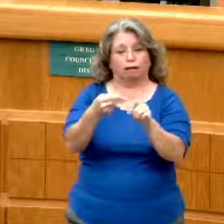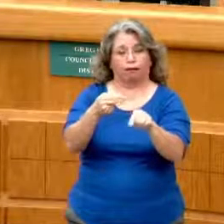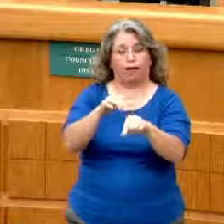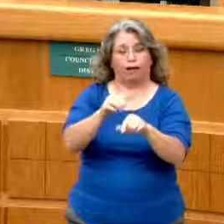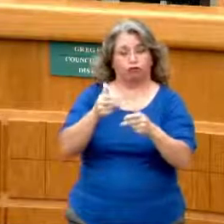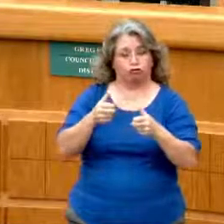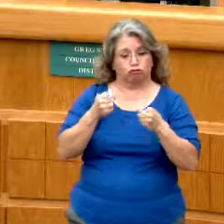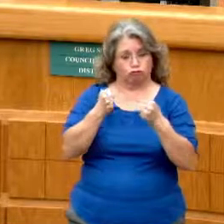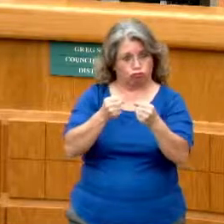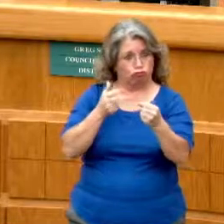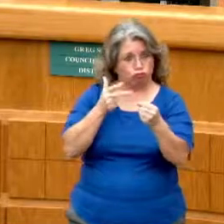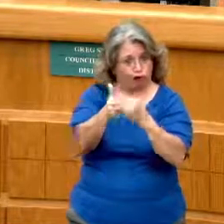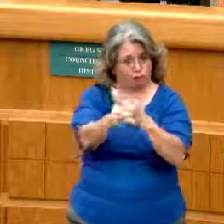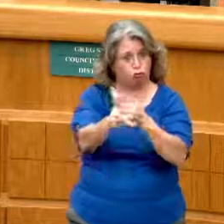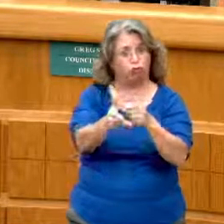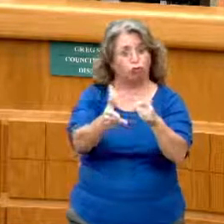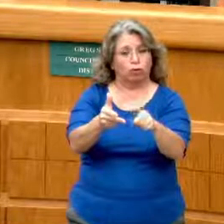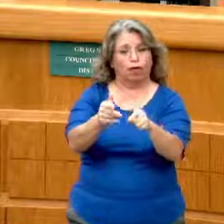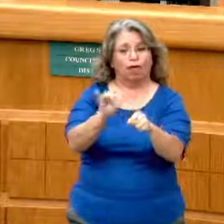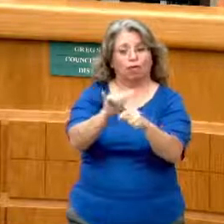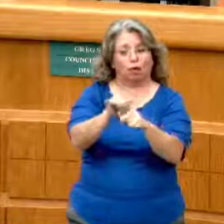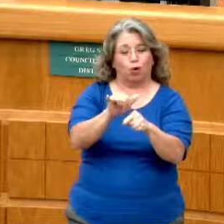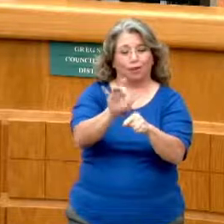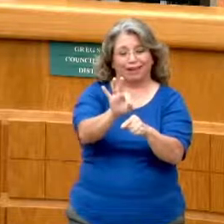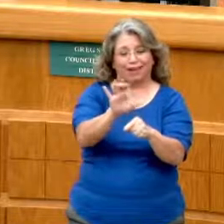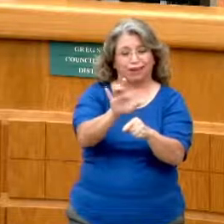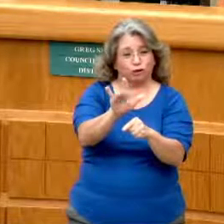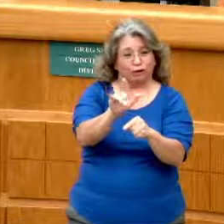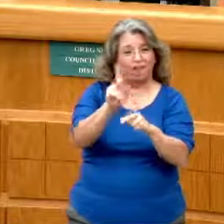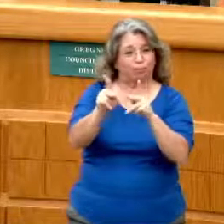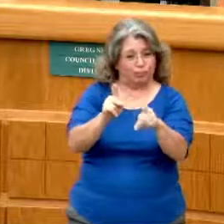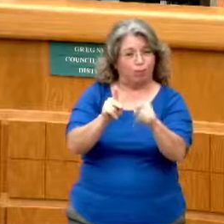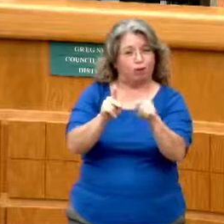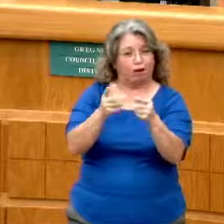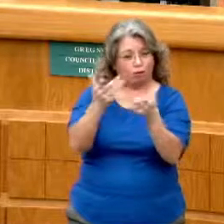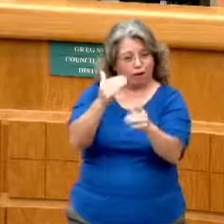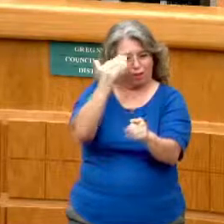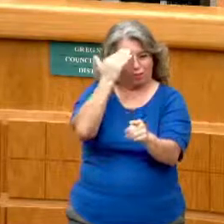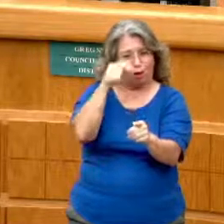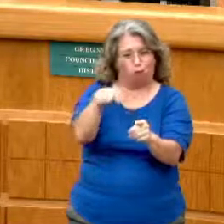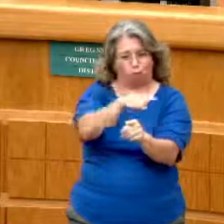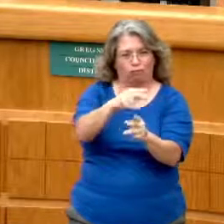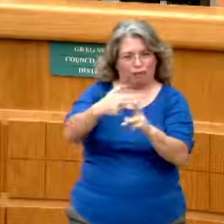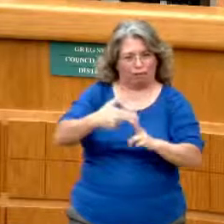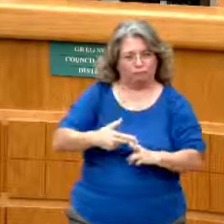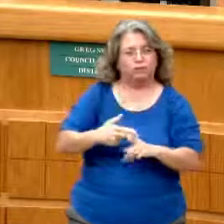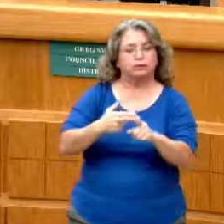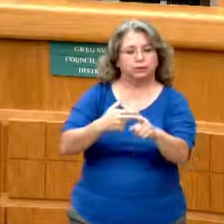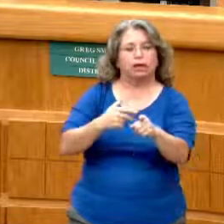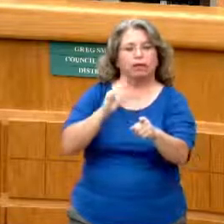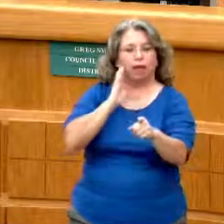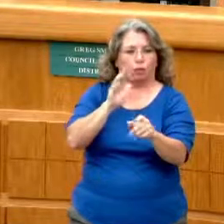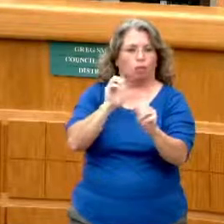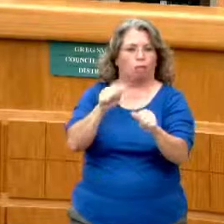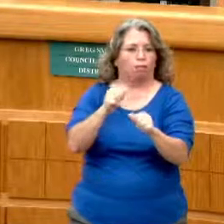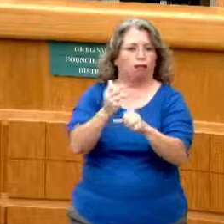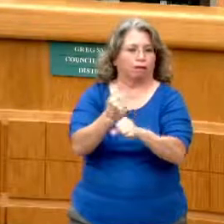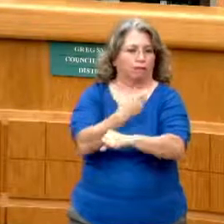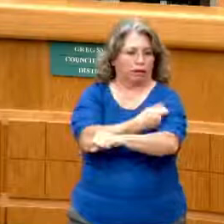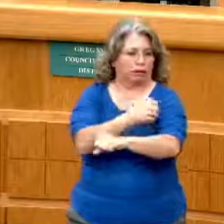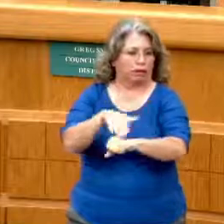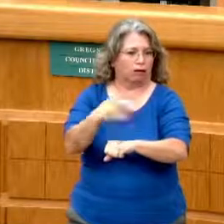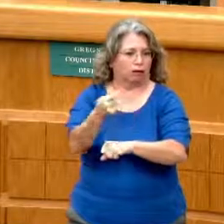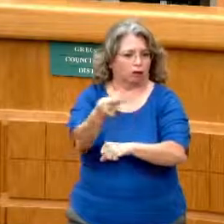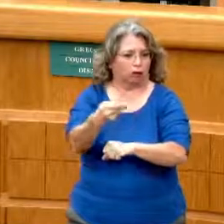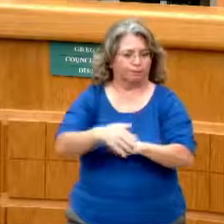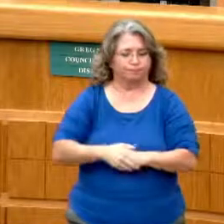of the oversubscribed will have the opportunity to get vaccinated. Then the next vaccine drive that we have next week,